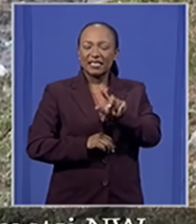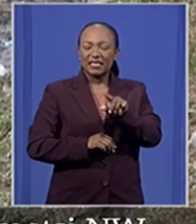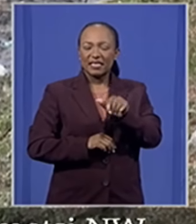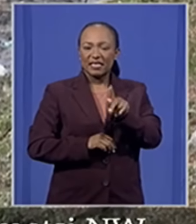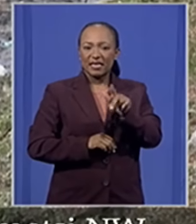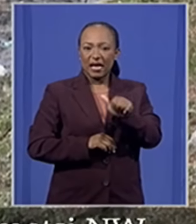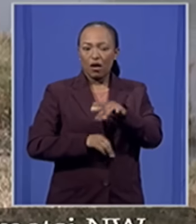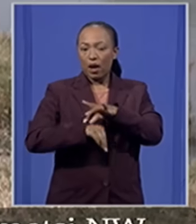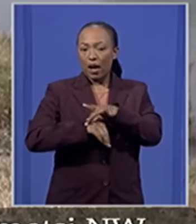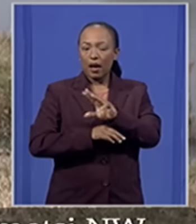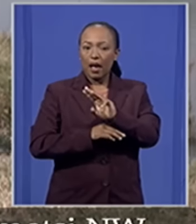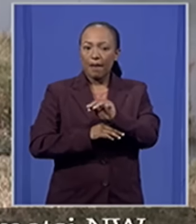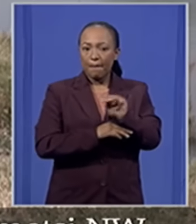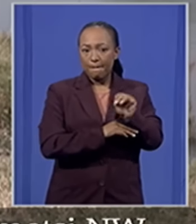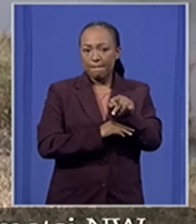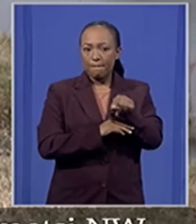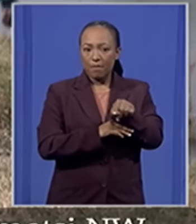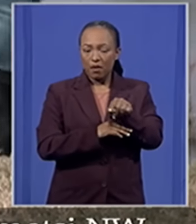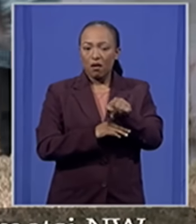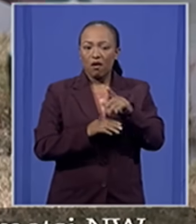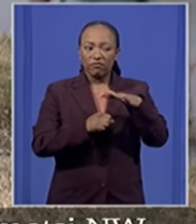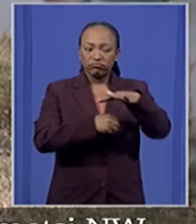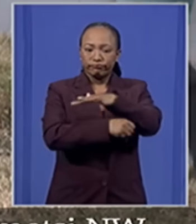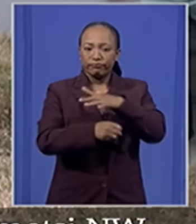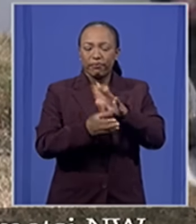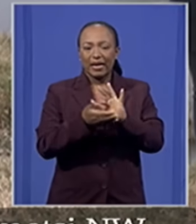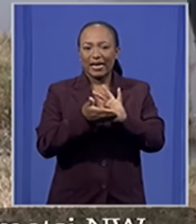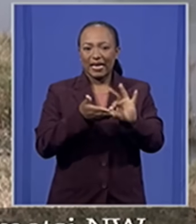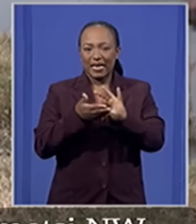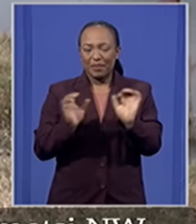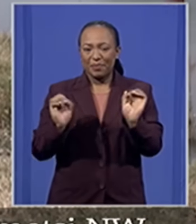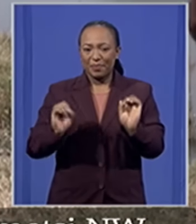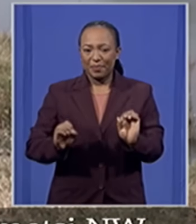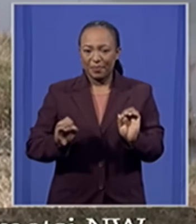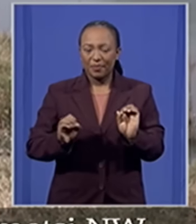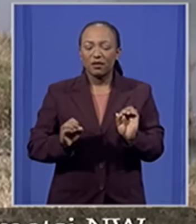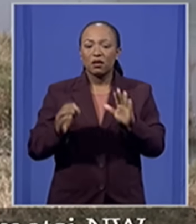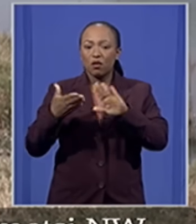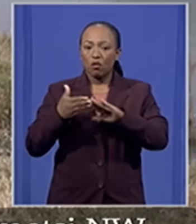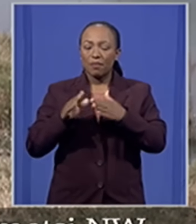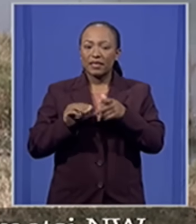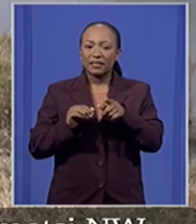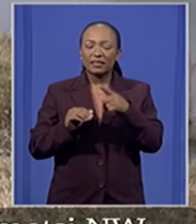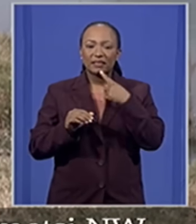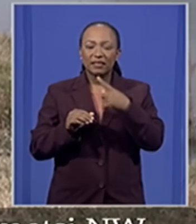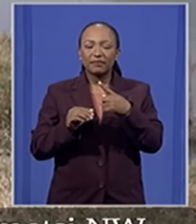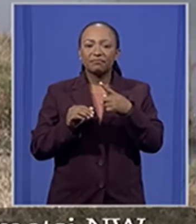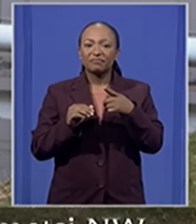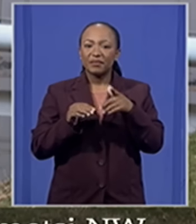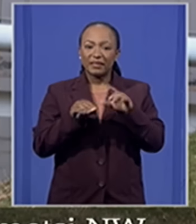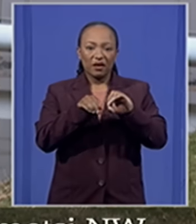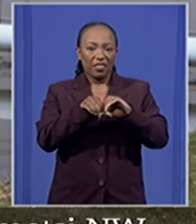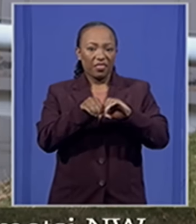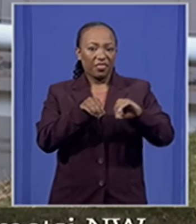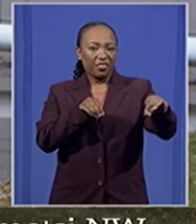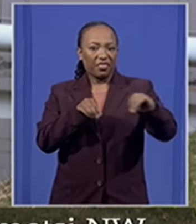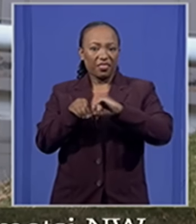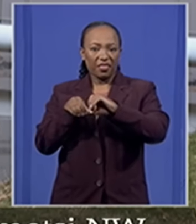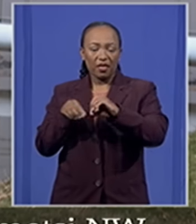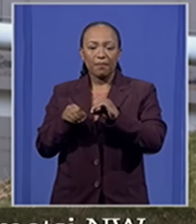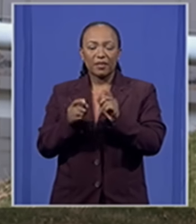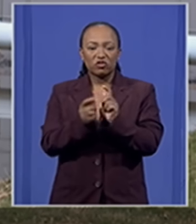tsa kgotlhelego ya tikologo. Baagi ba lopa gore mafaratlhatlha ano a fetolwe. There's a sludge